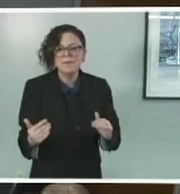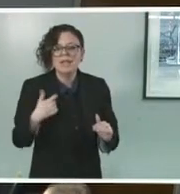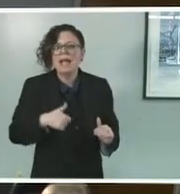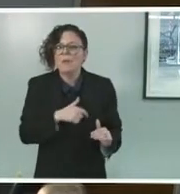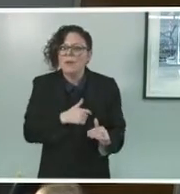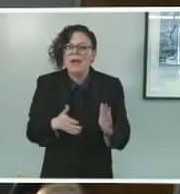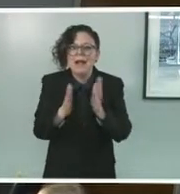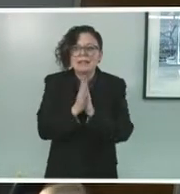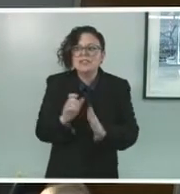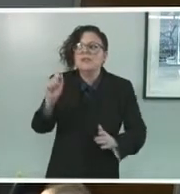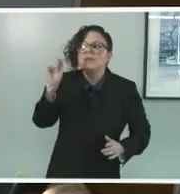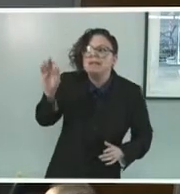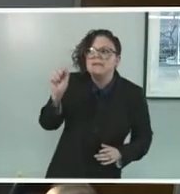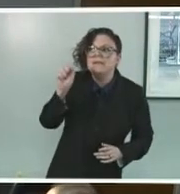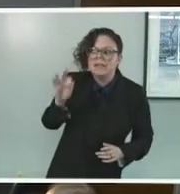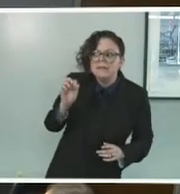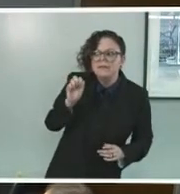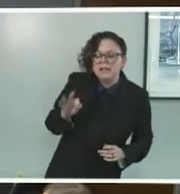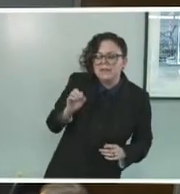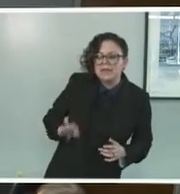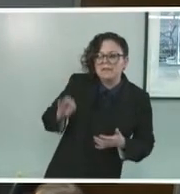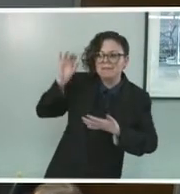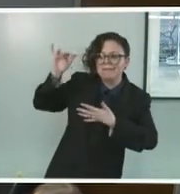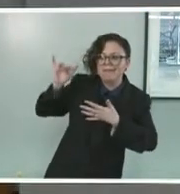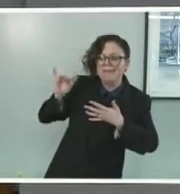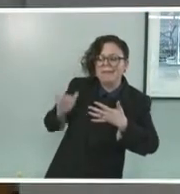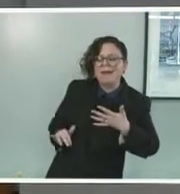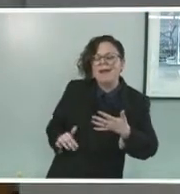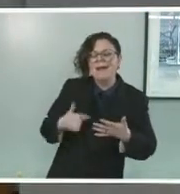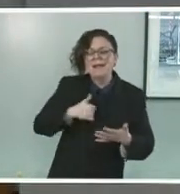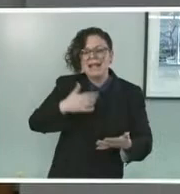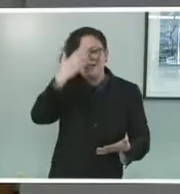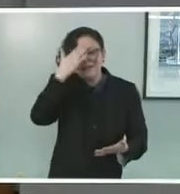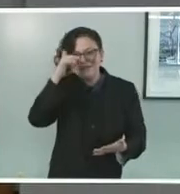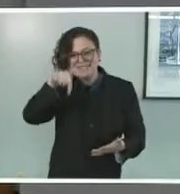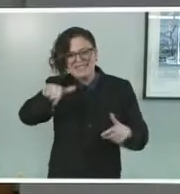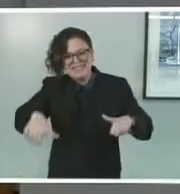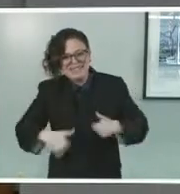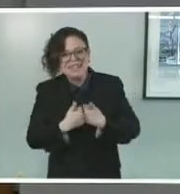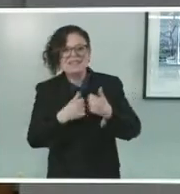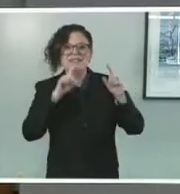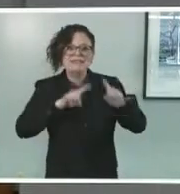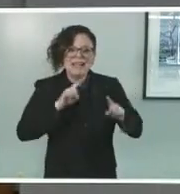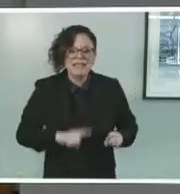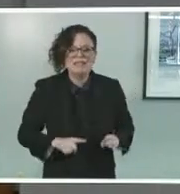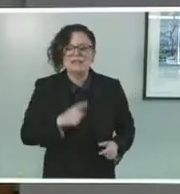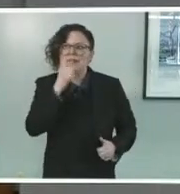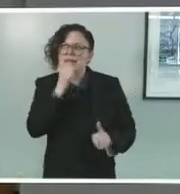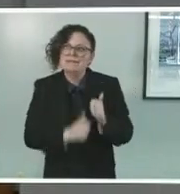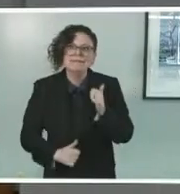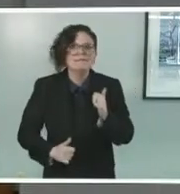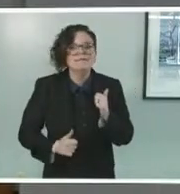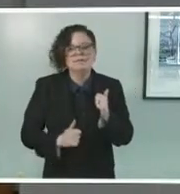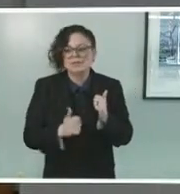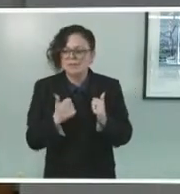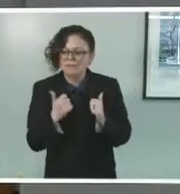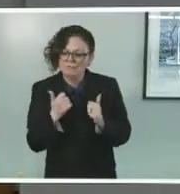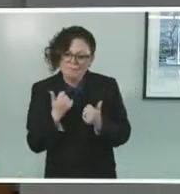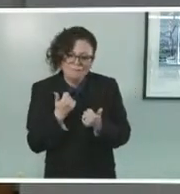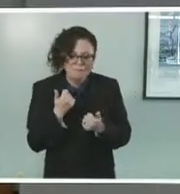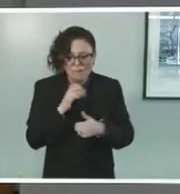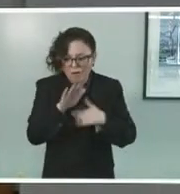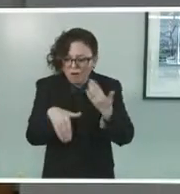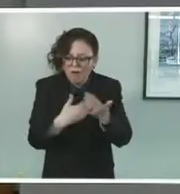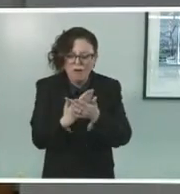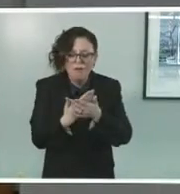scenario that we've gotten today, so I realize there's not, this is a challenge to address every possible scenario, but you all have made the point